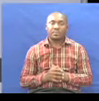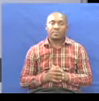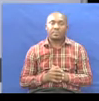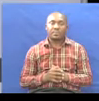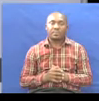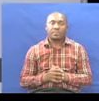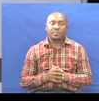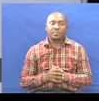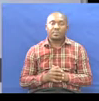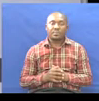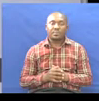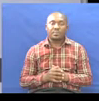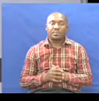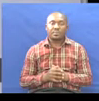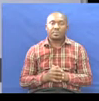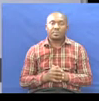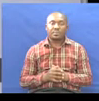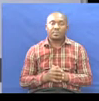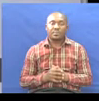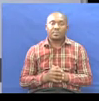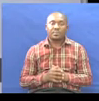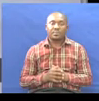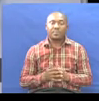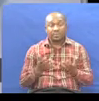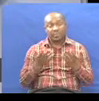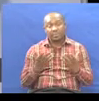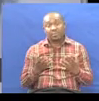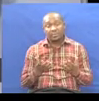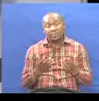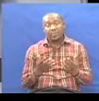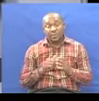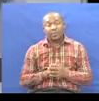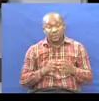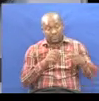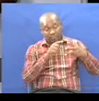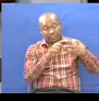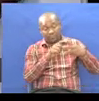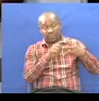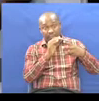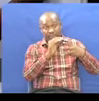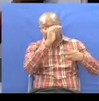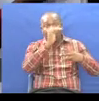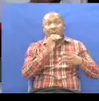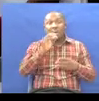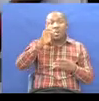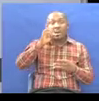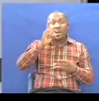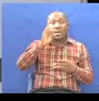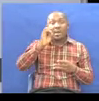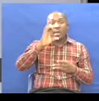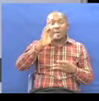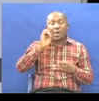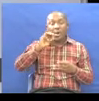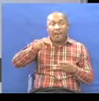is decomposition of hydrogen peroxide, or catalytic decomposition